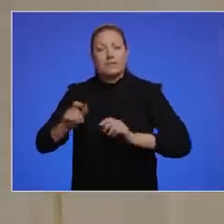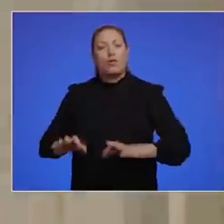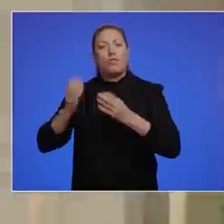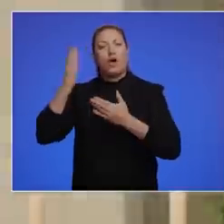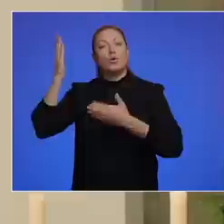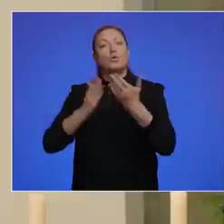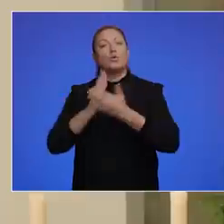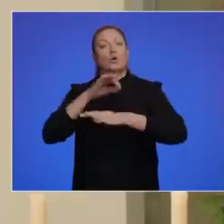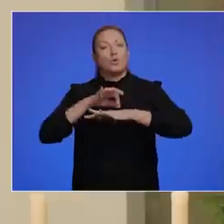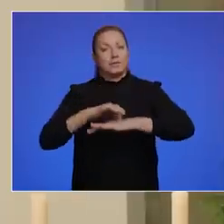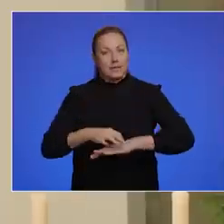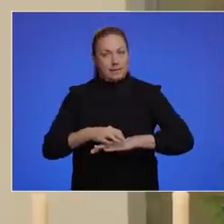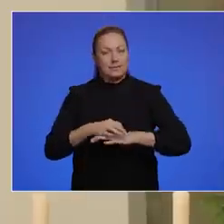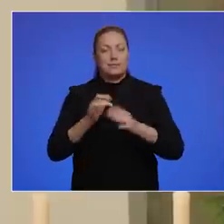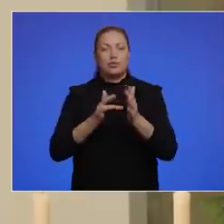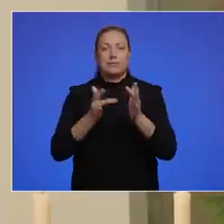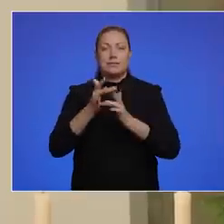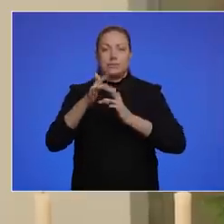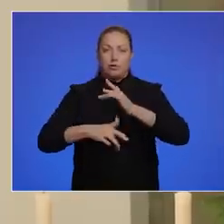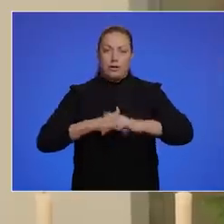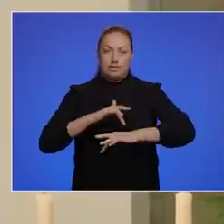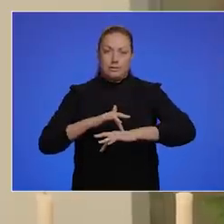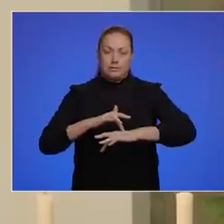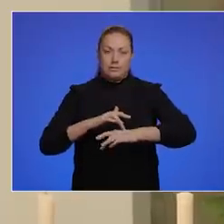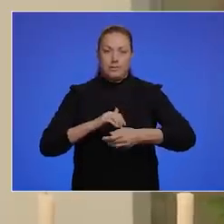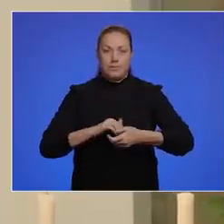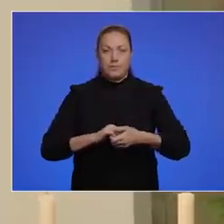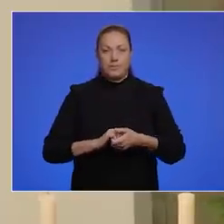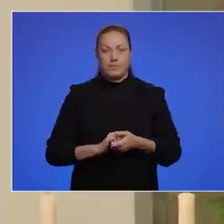glorify you Through your Son, Jesus Christ